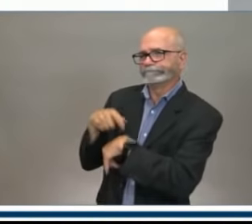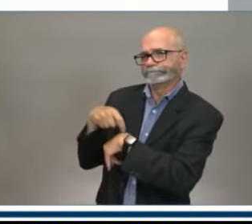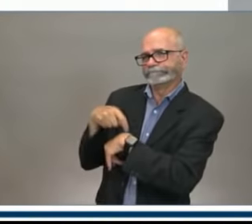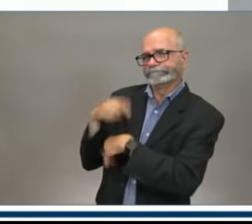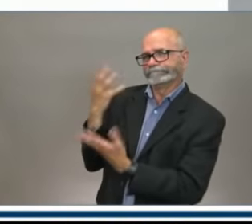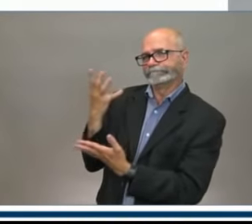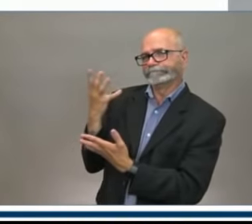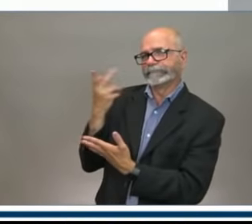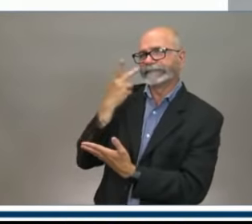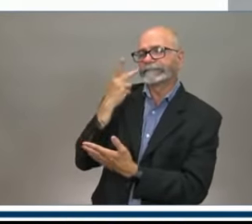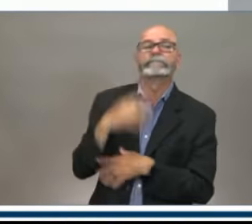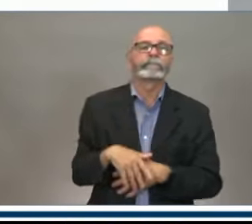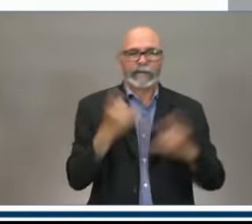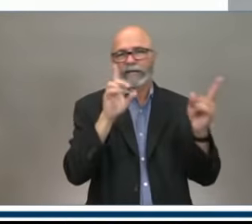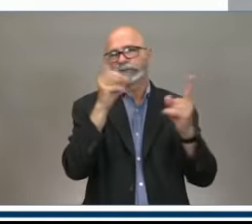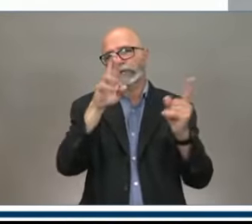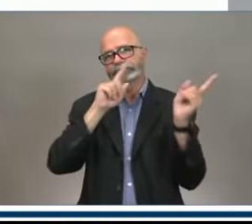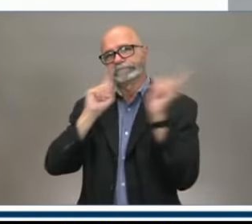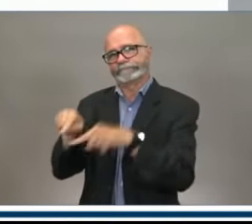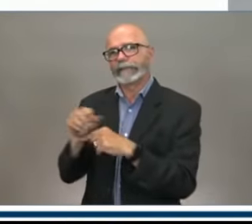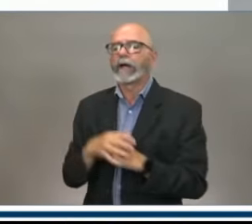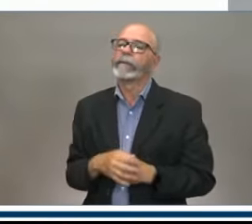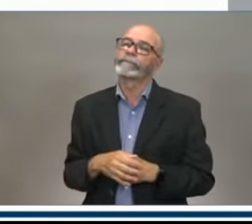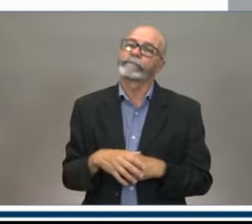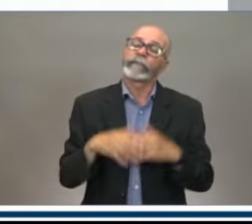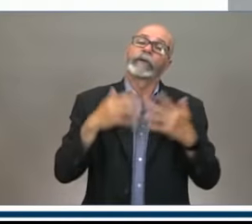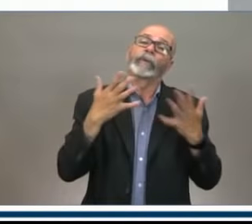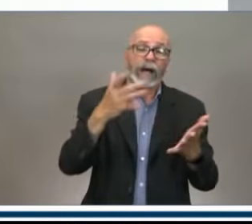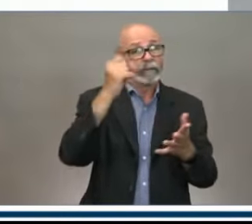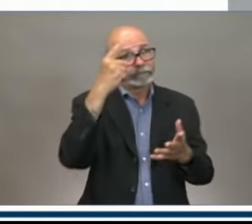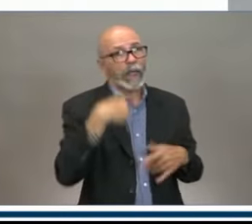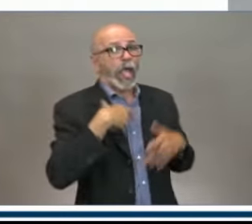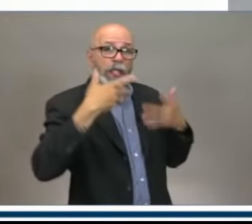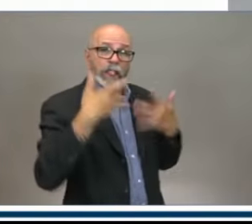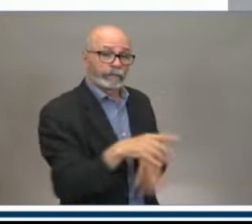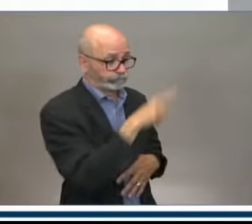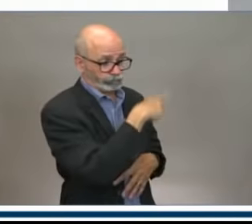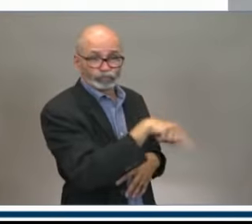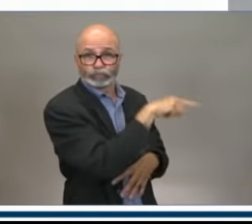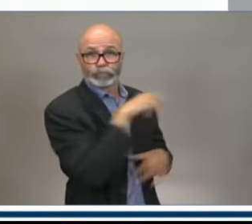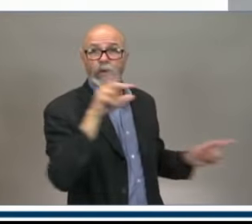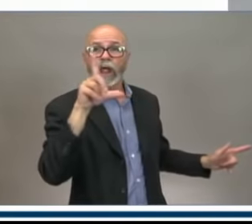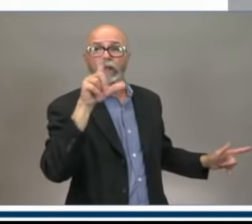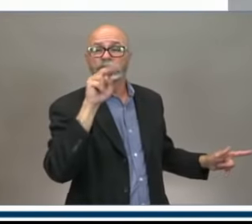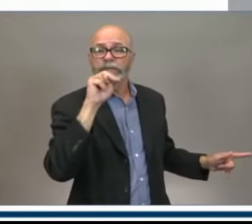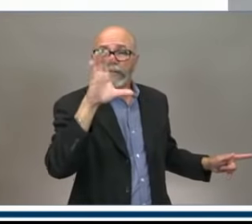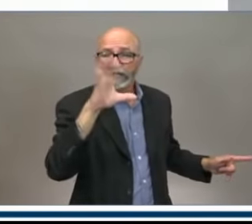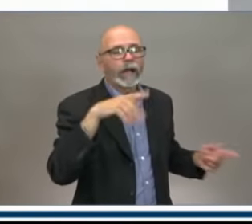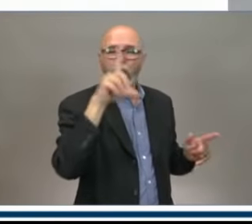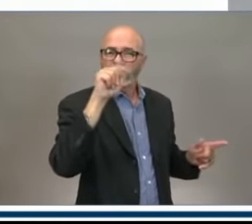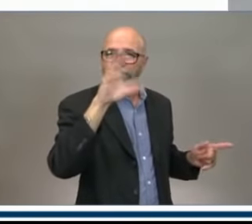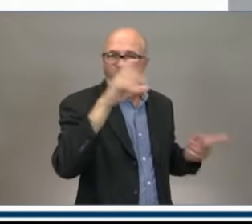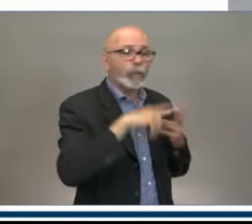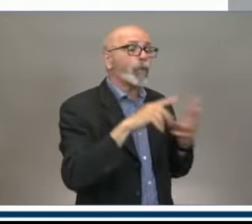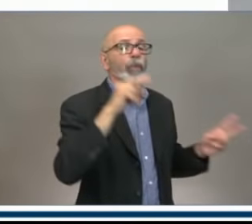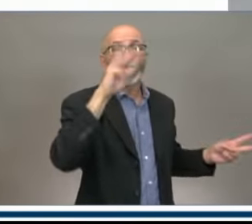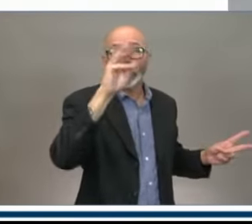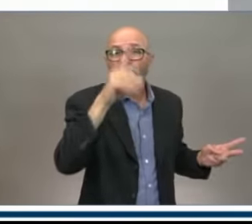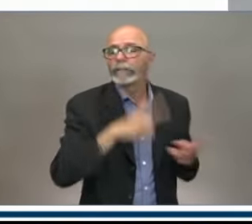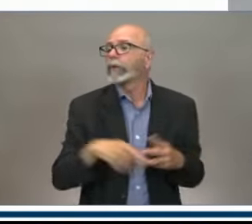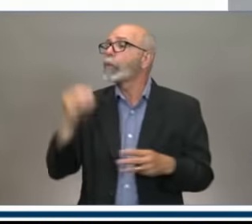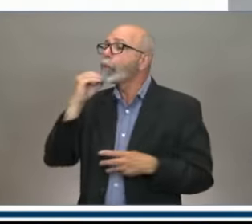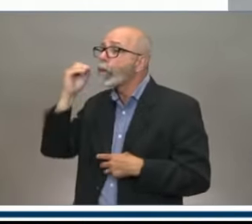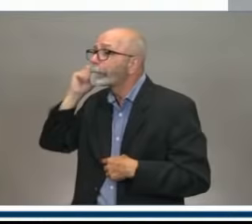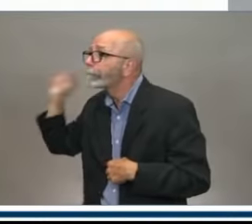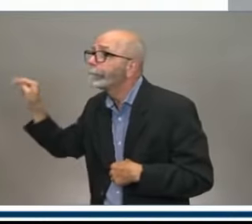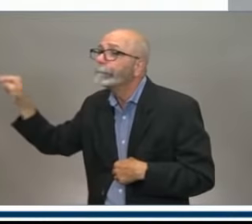that we're leaving it to homes to do a lot of in the managing the details of how visits will occur.